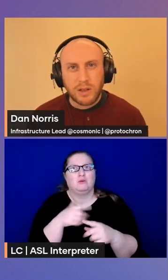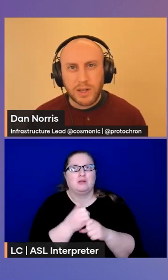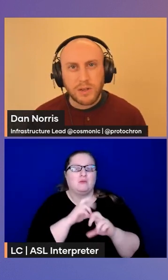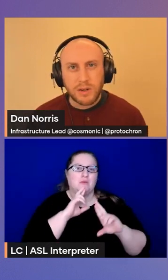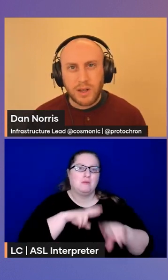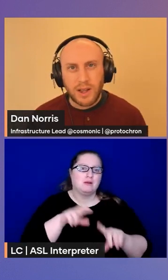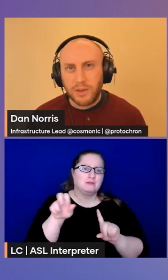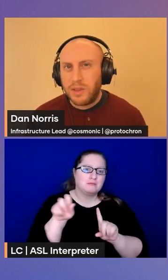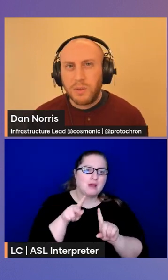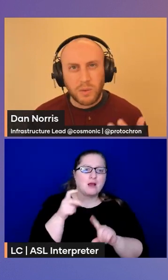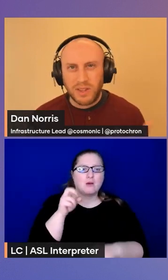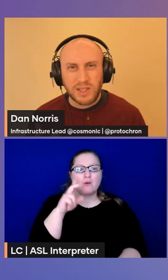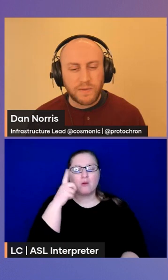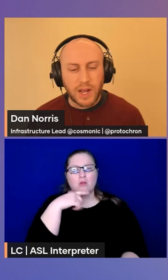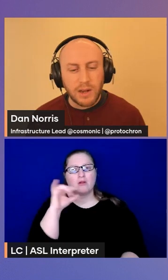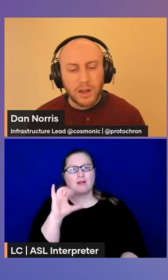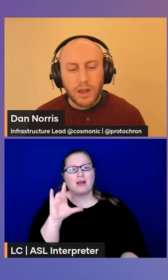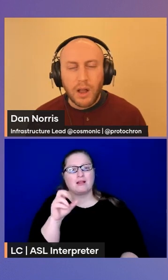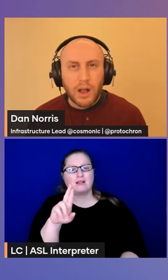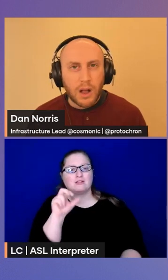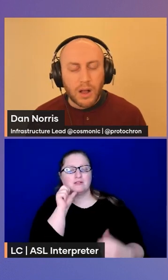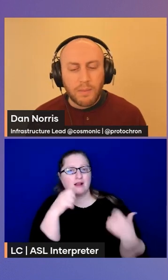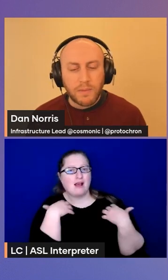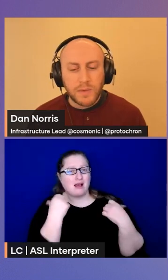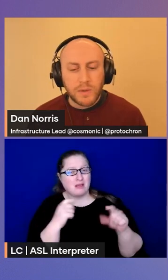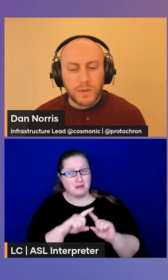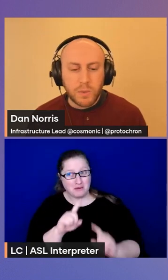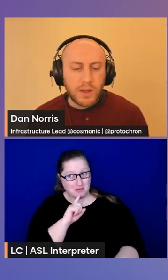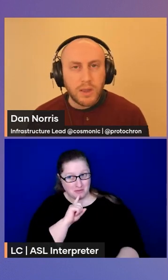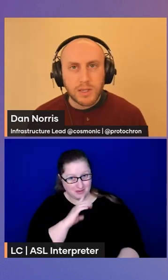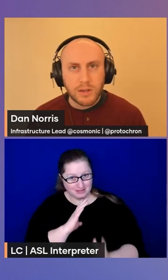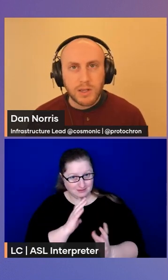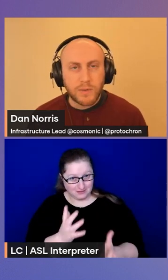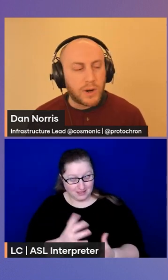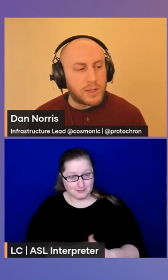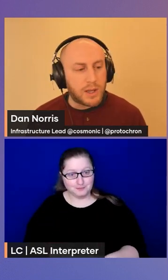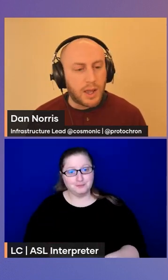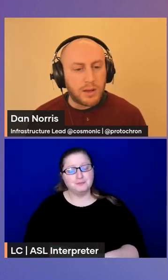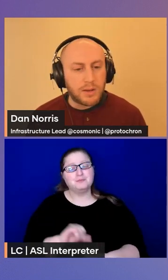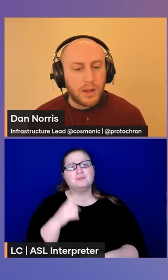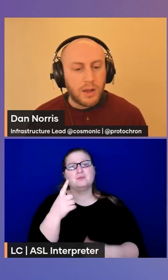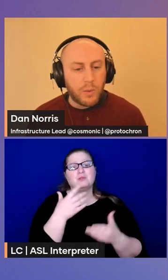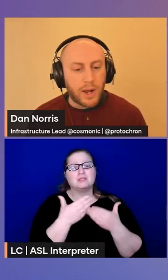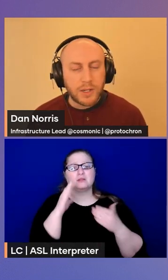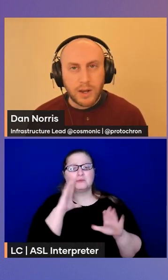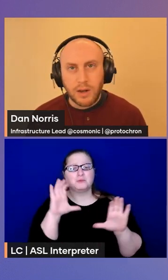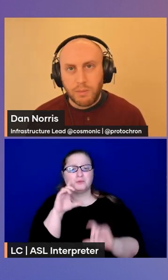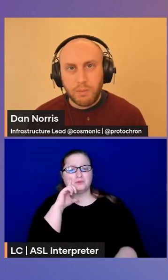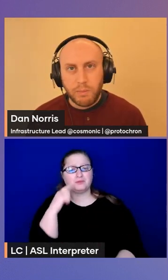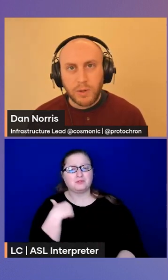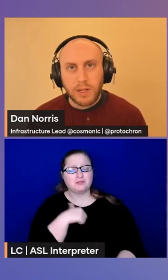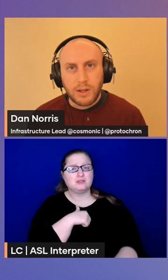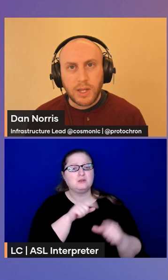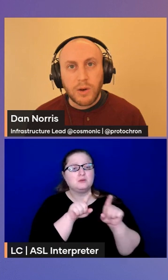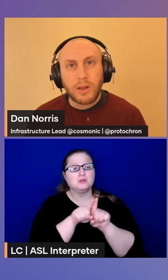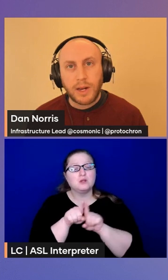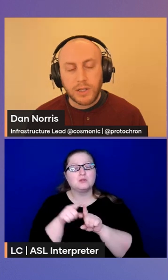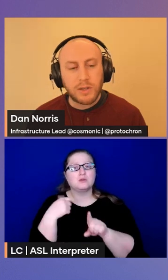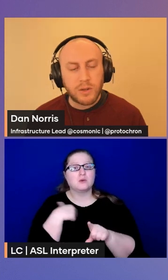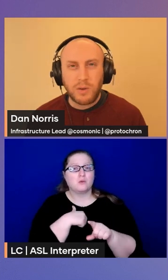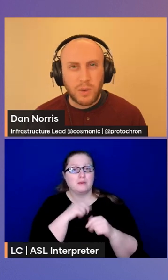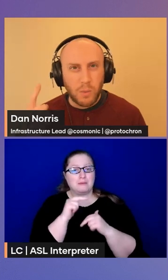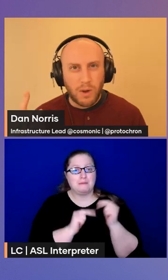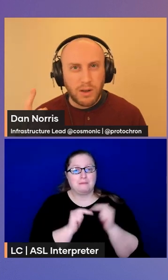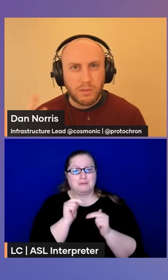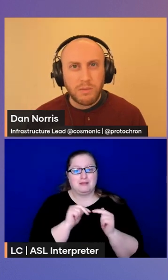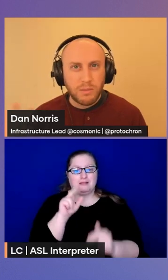the cluster is unhealthy when really it's fine. So that's one of the things it does for us. And we actually ended up building in leader elections so that